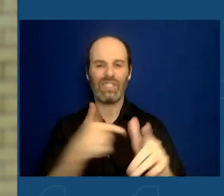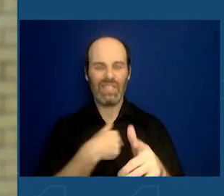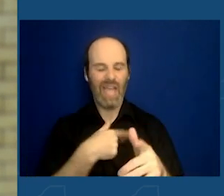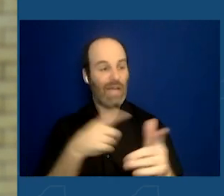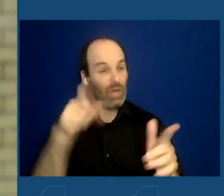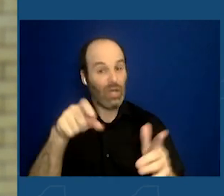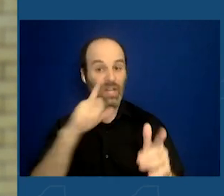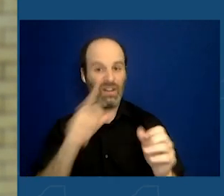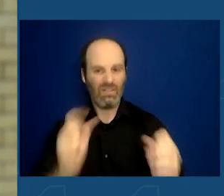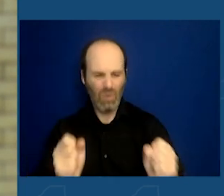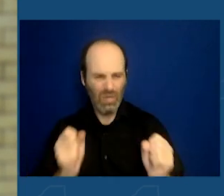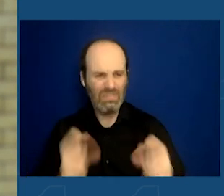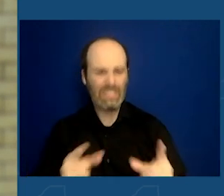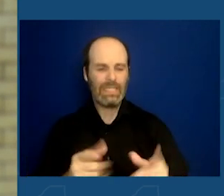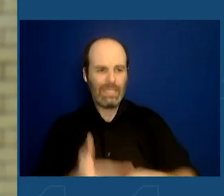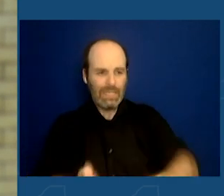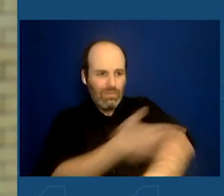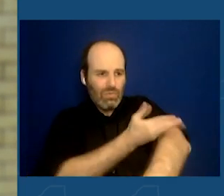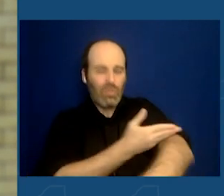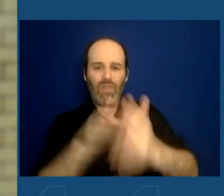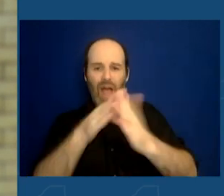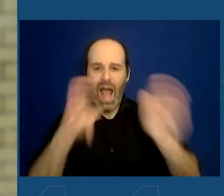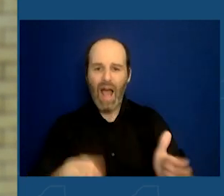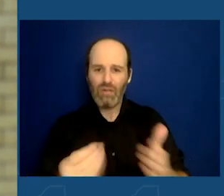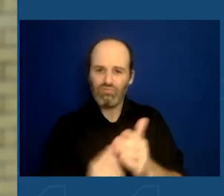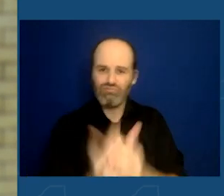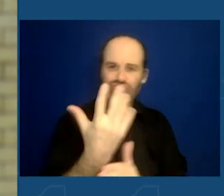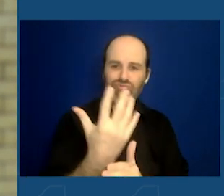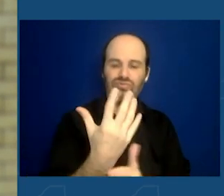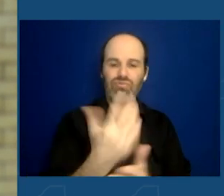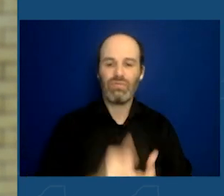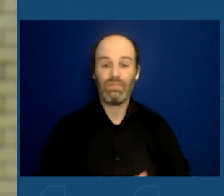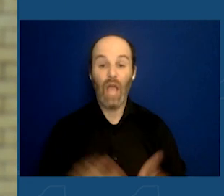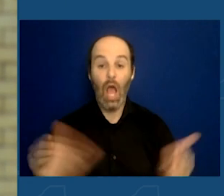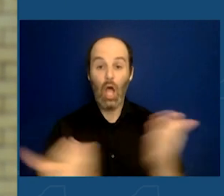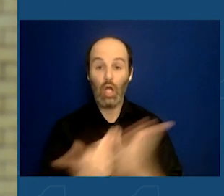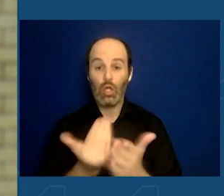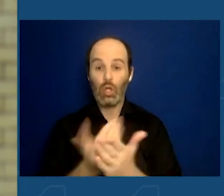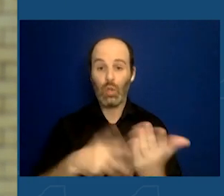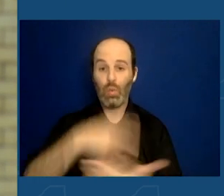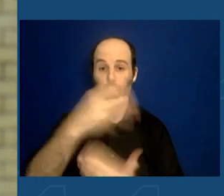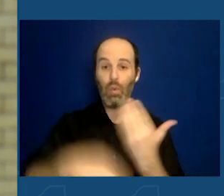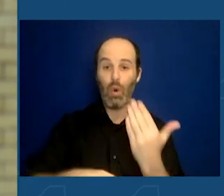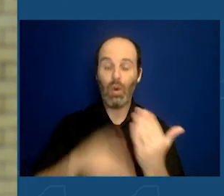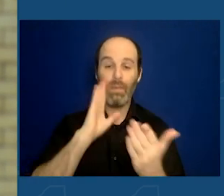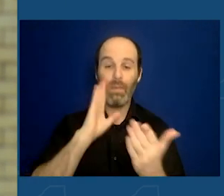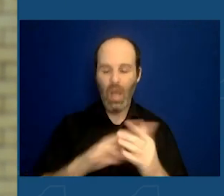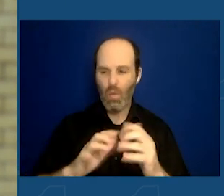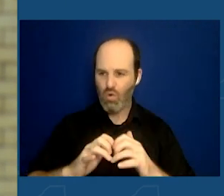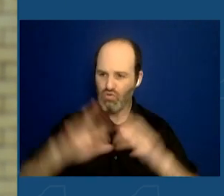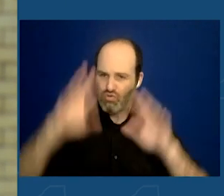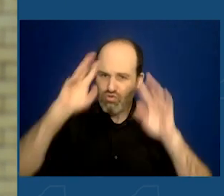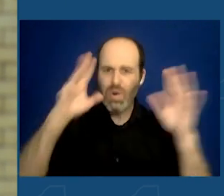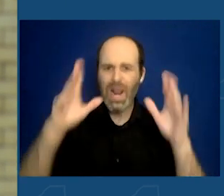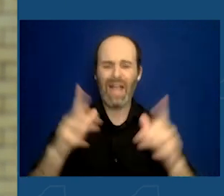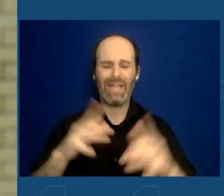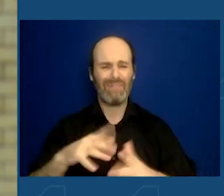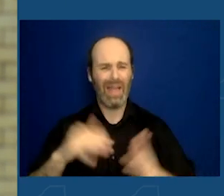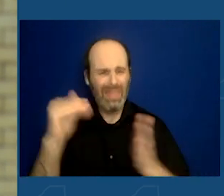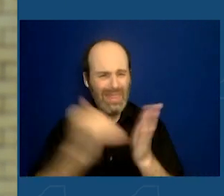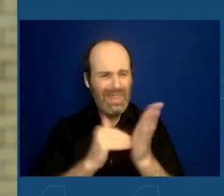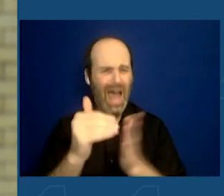growth, including a new program that will create thousands of houses and homes for people right here